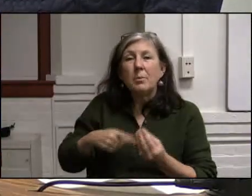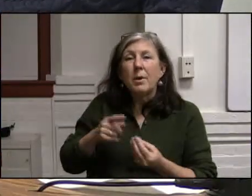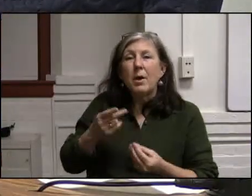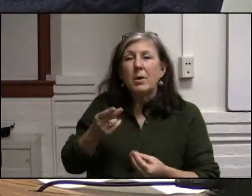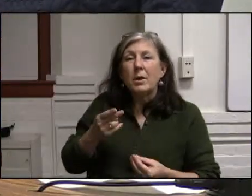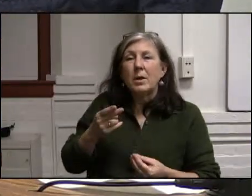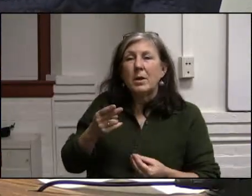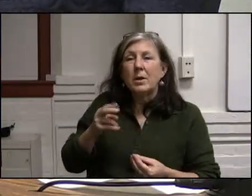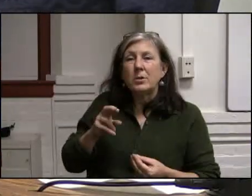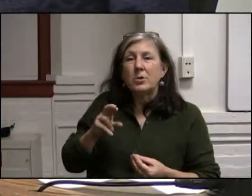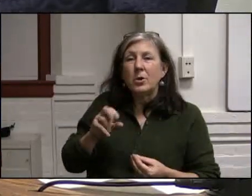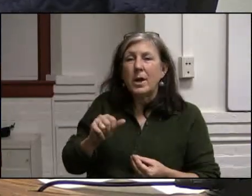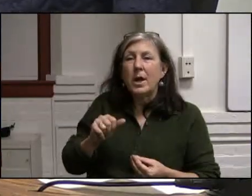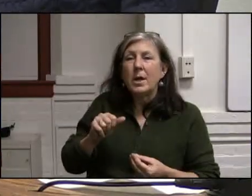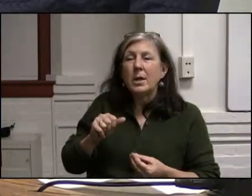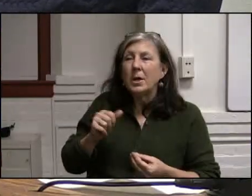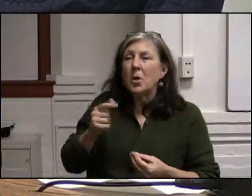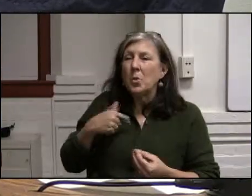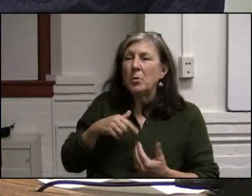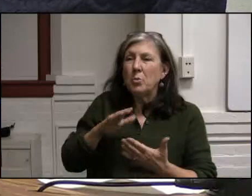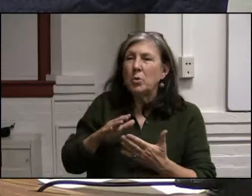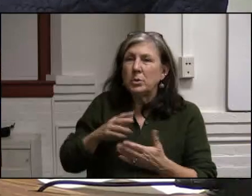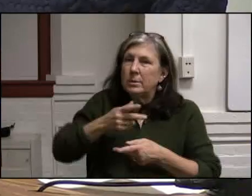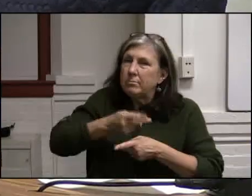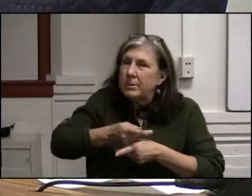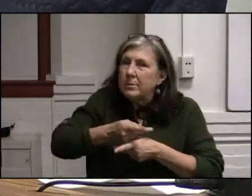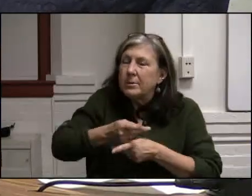being, we had approached it conservatively, and now